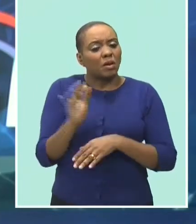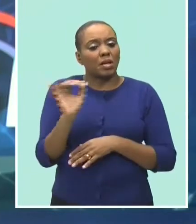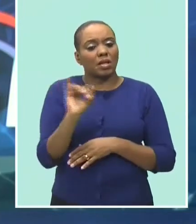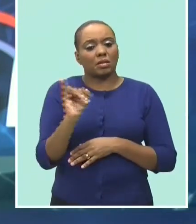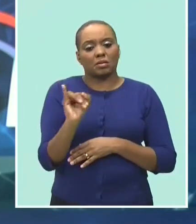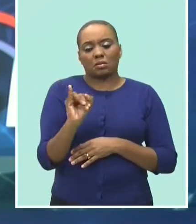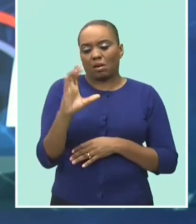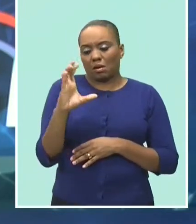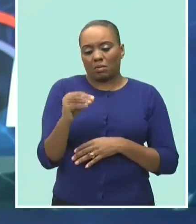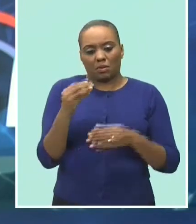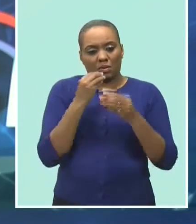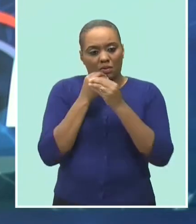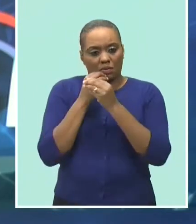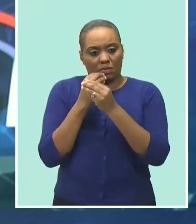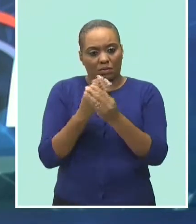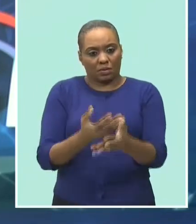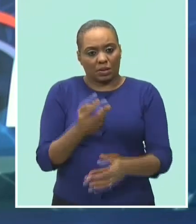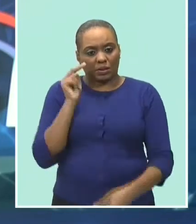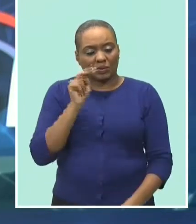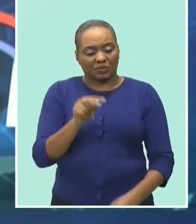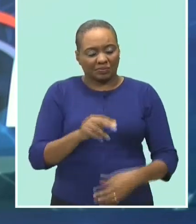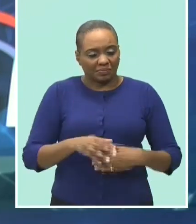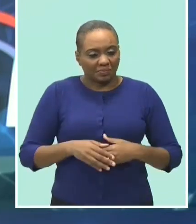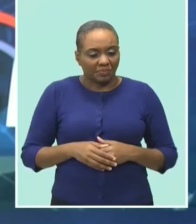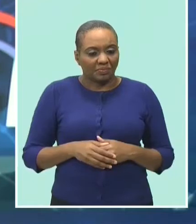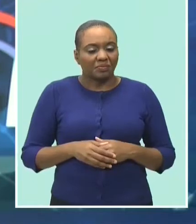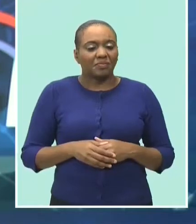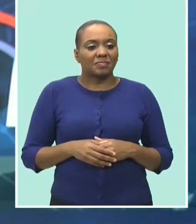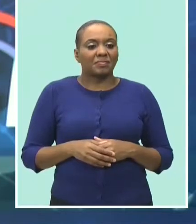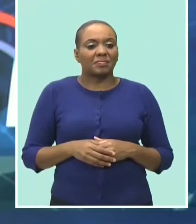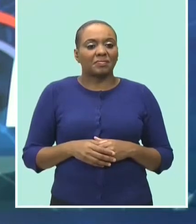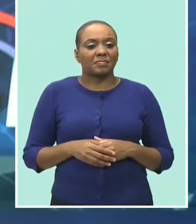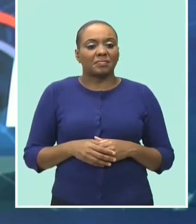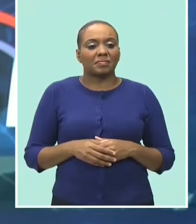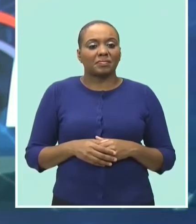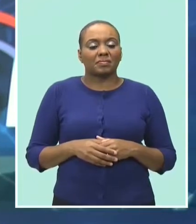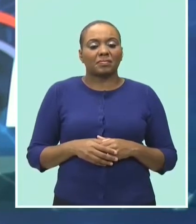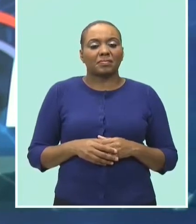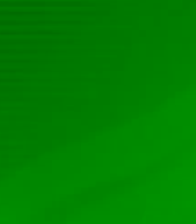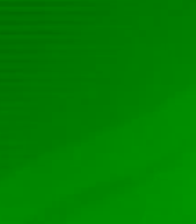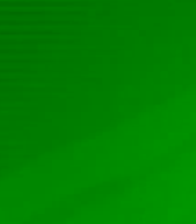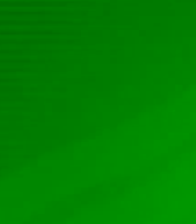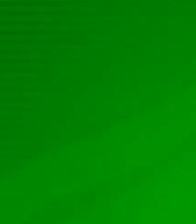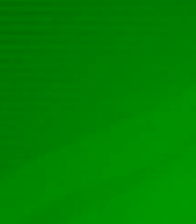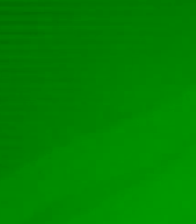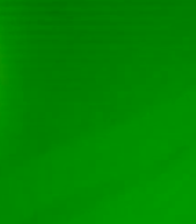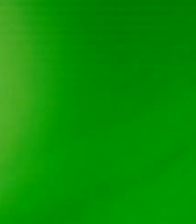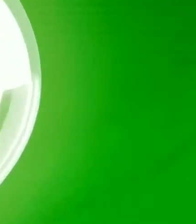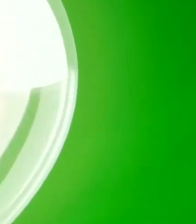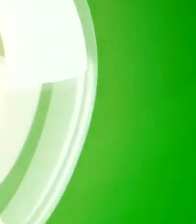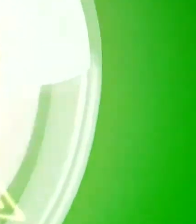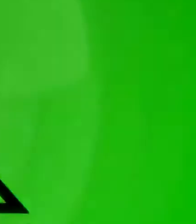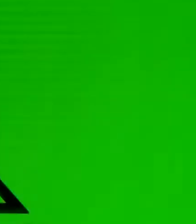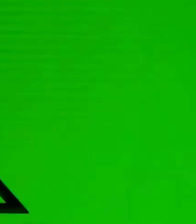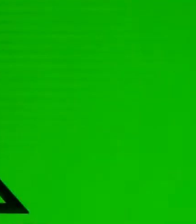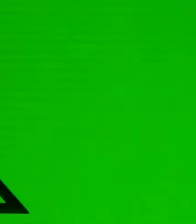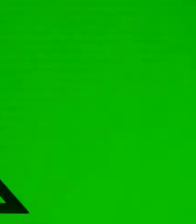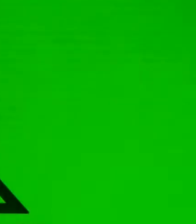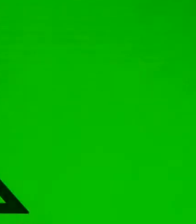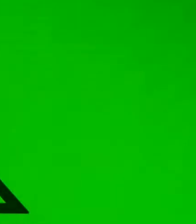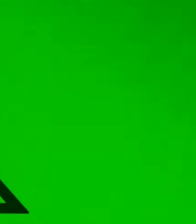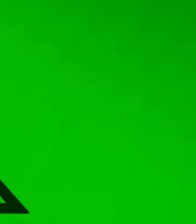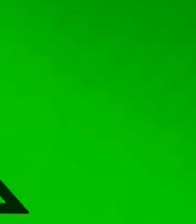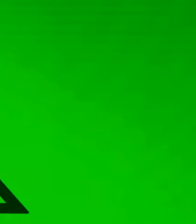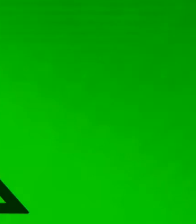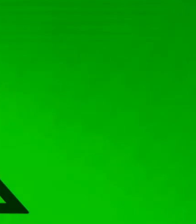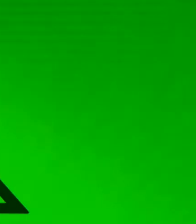region. Before we get to that, though, here's a tip from Cooperators General Insurance. This tip of the day is brought to you by Cooperators